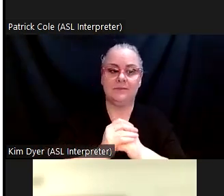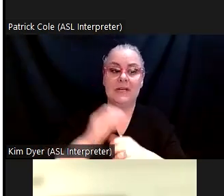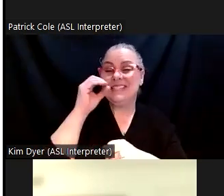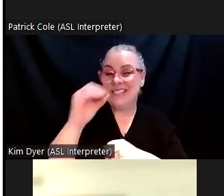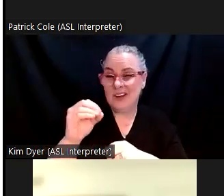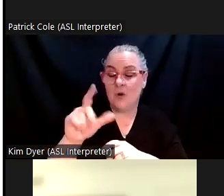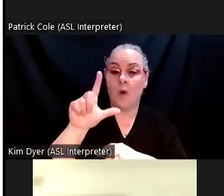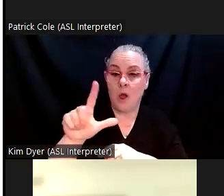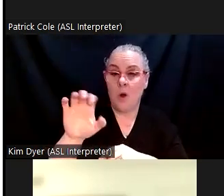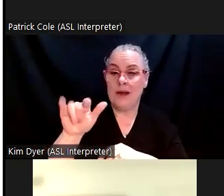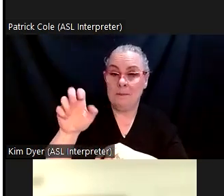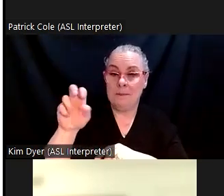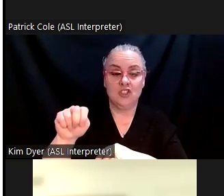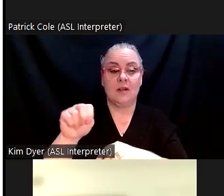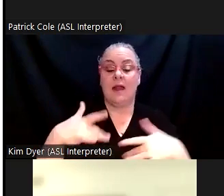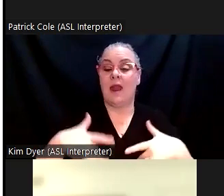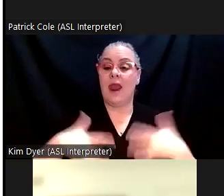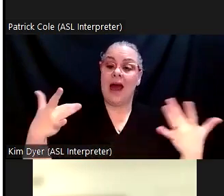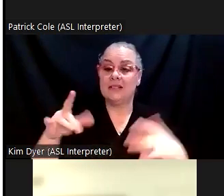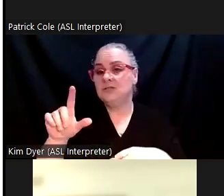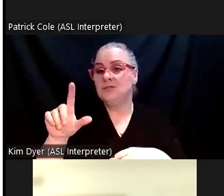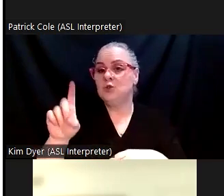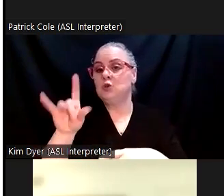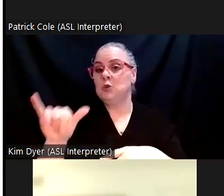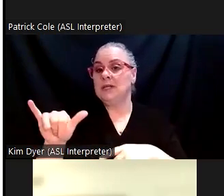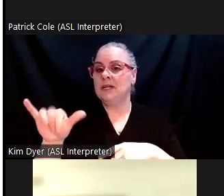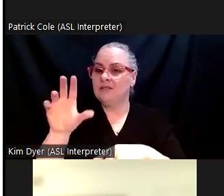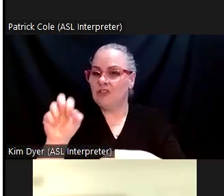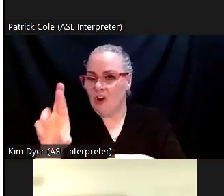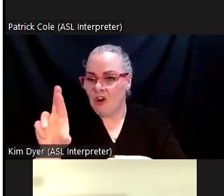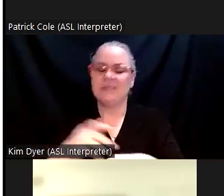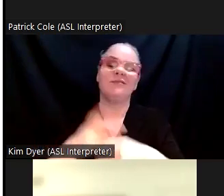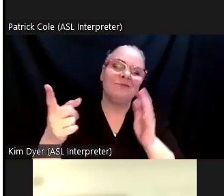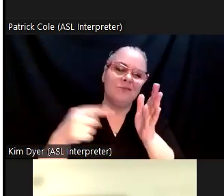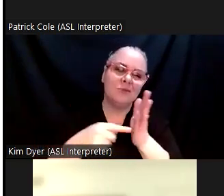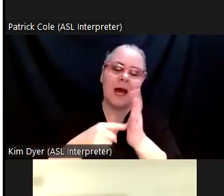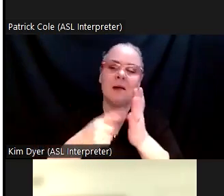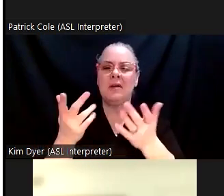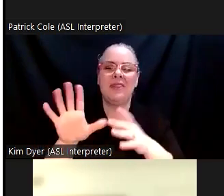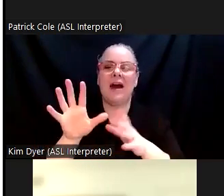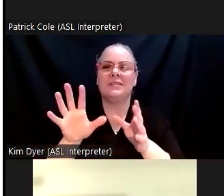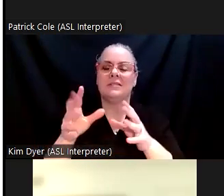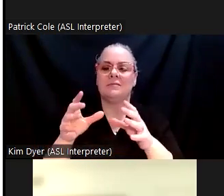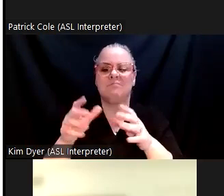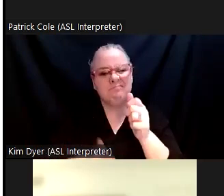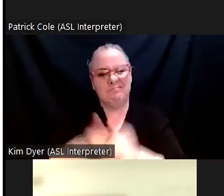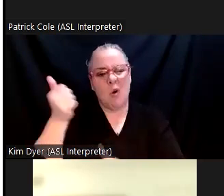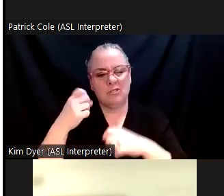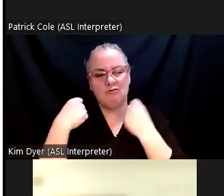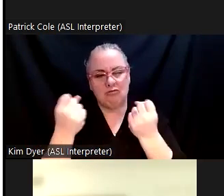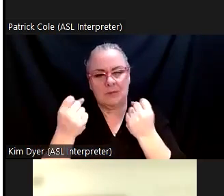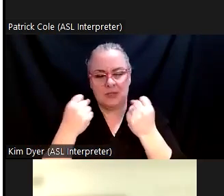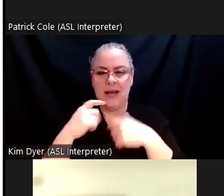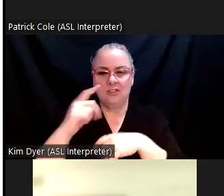low emission light duty vehicles, passenger vehicles. Right now, light duty vehicles make up the bulk of transportation emissions